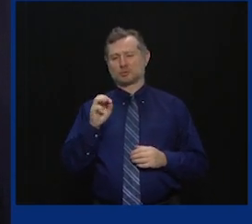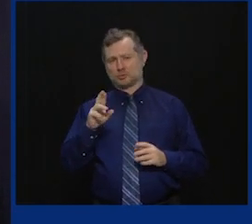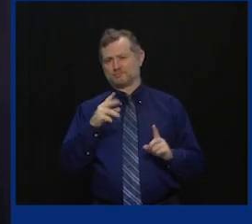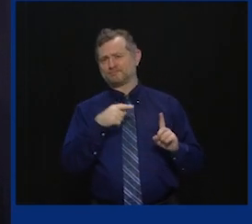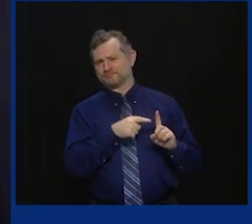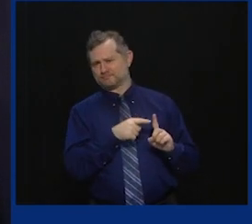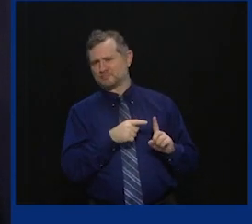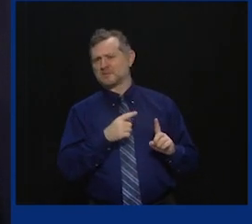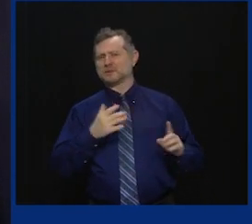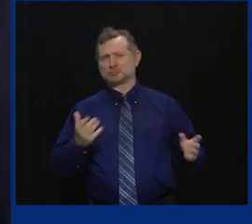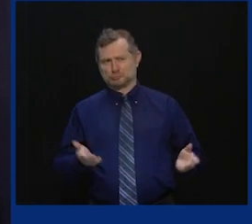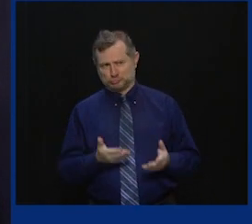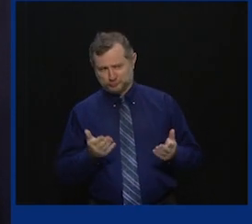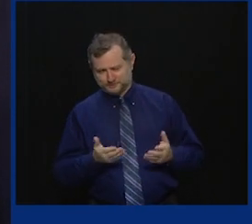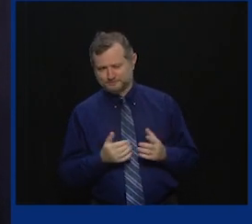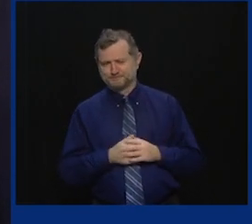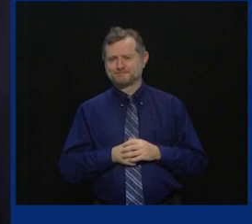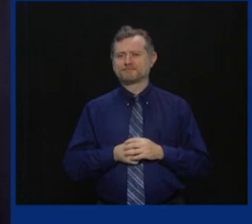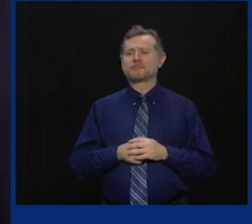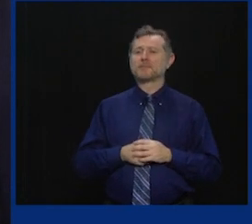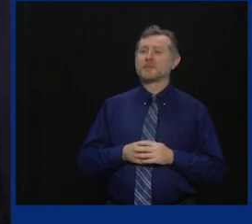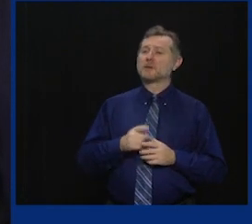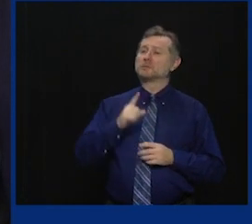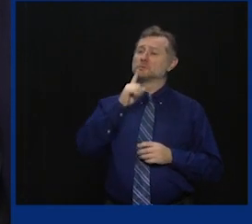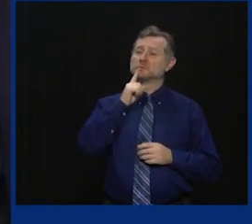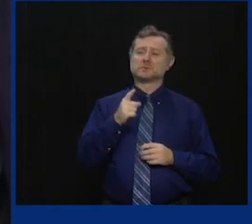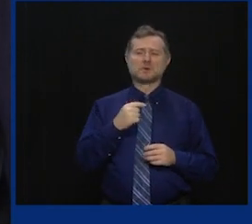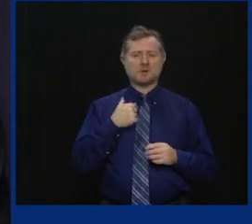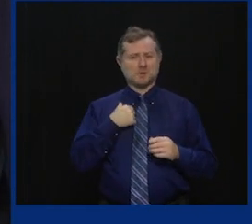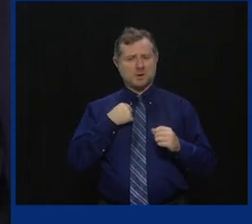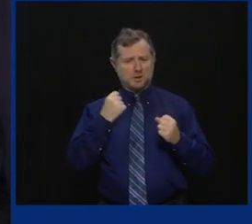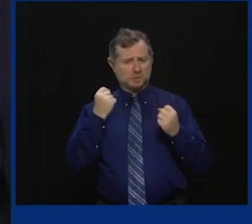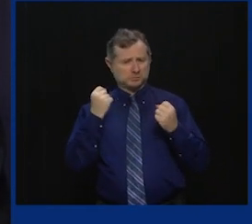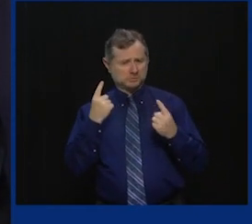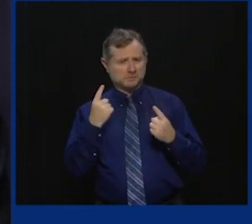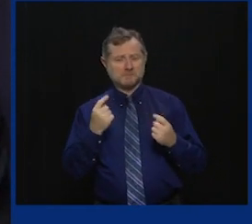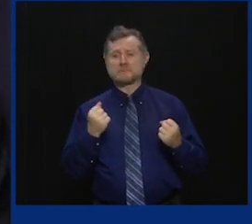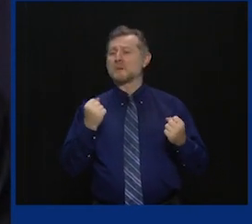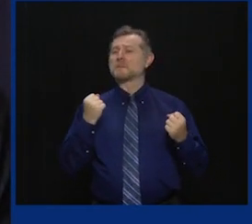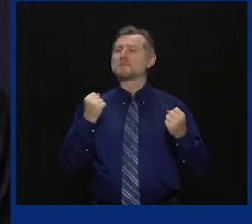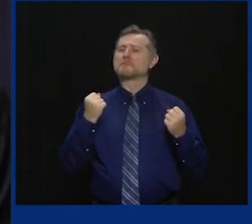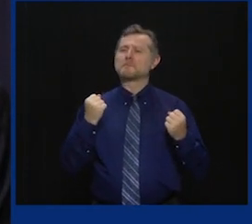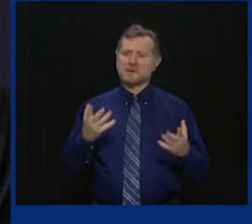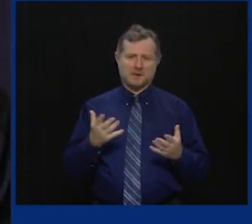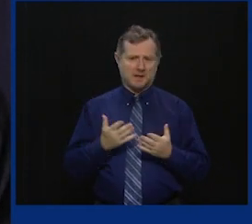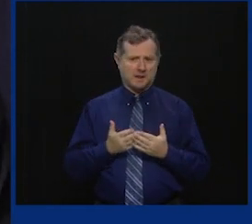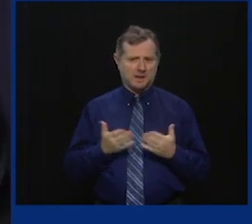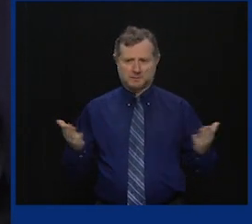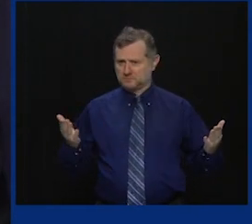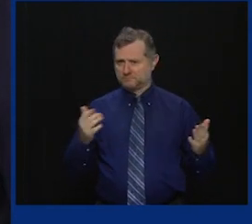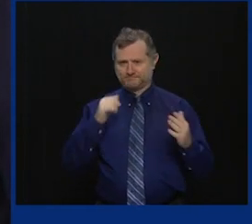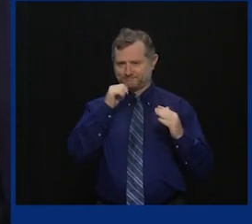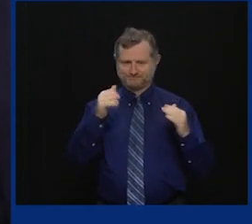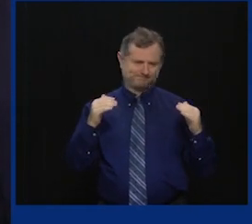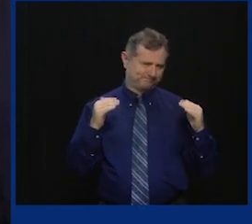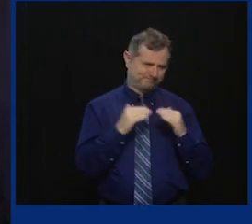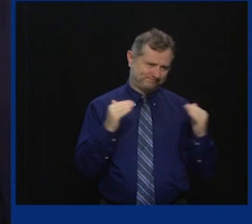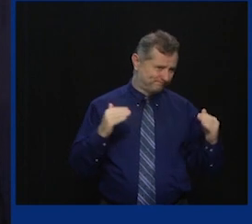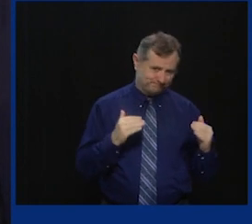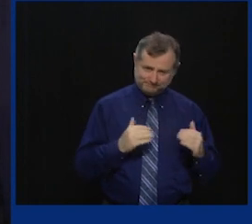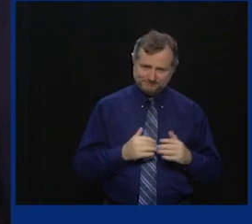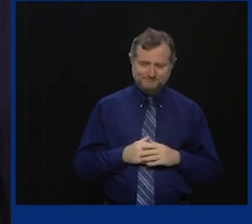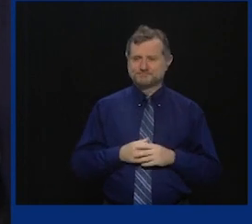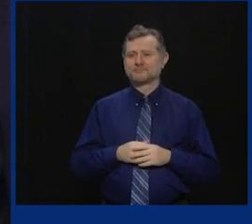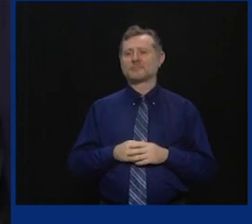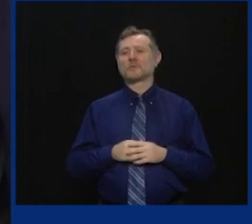understand that there are a lot of injustices that we can